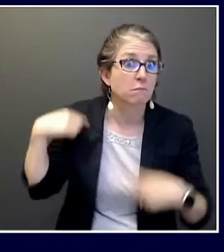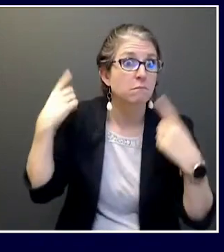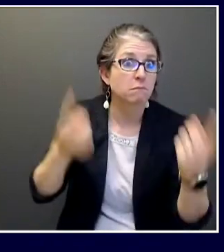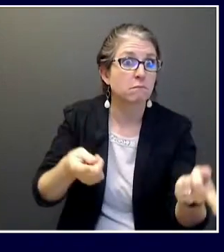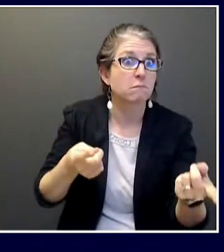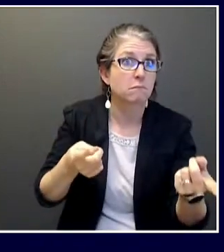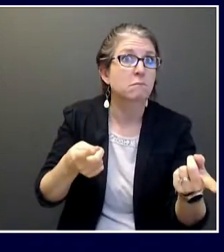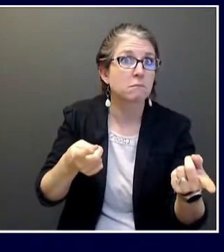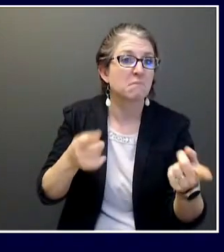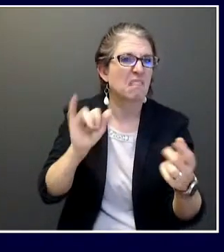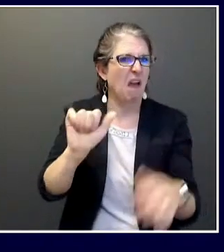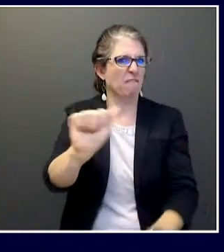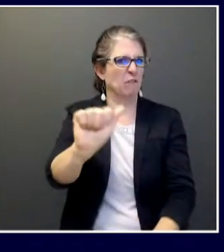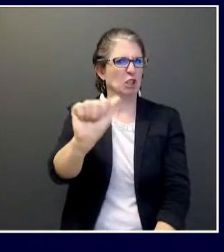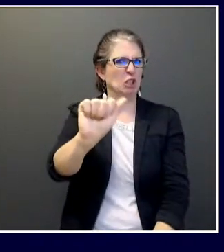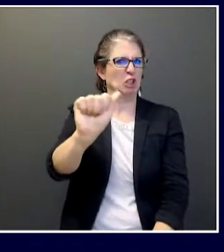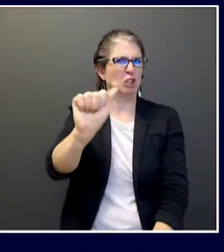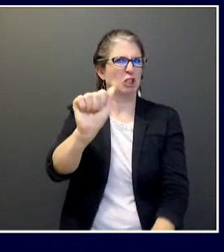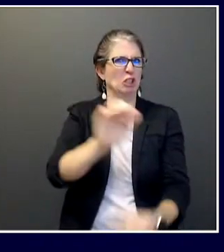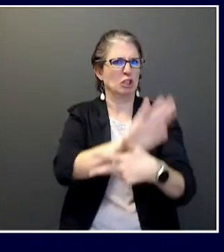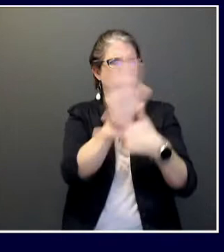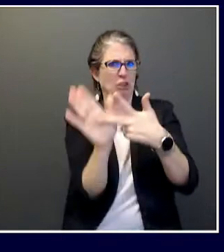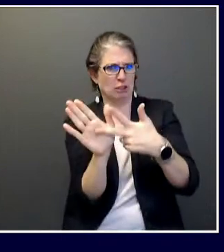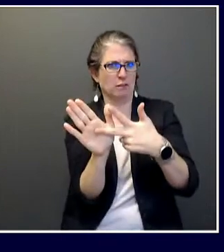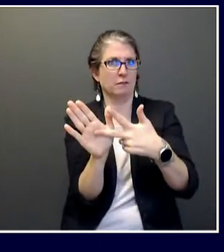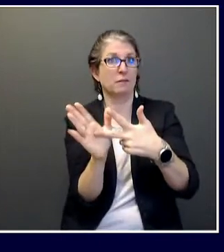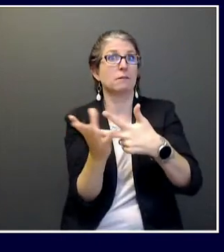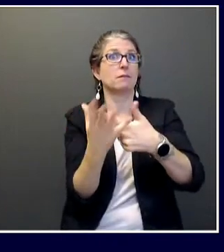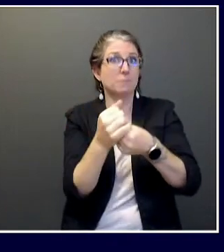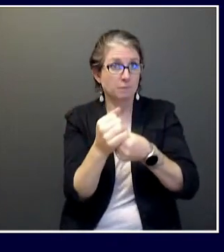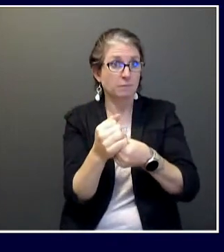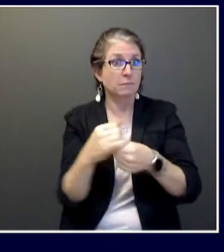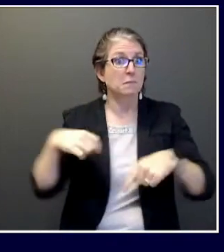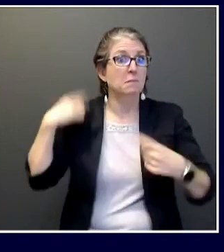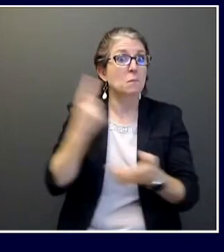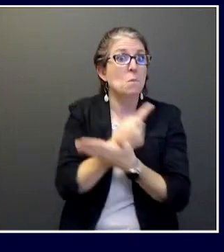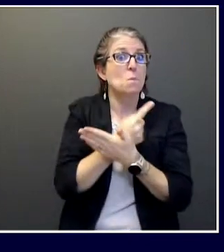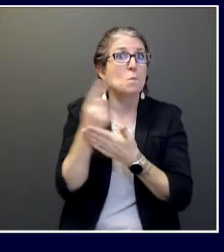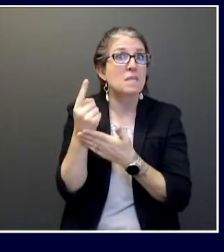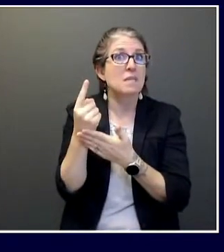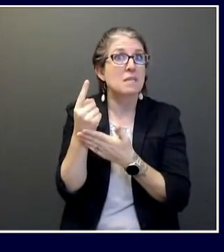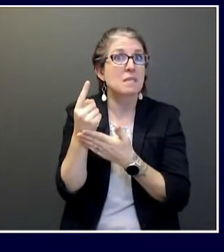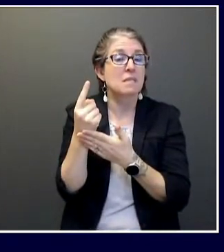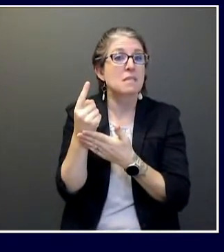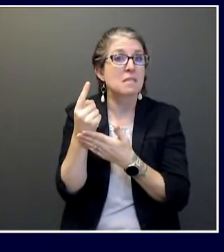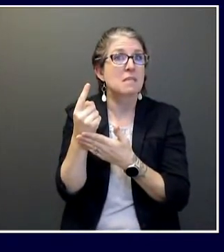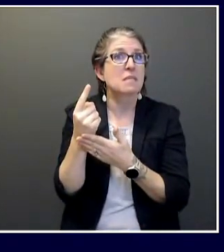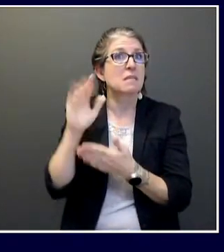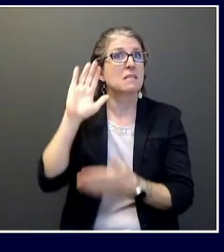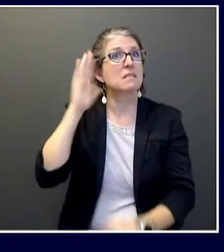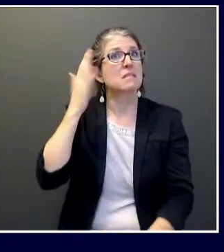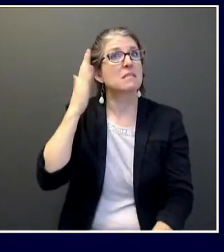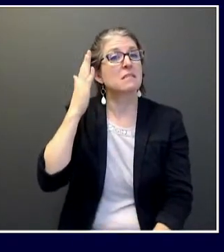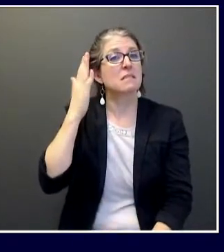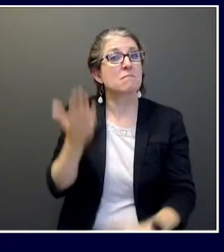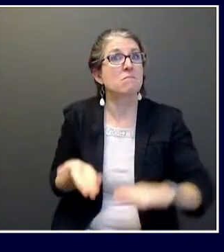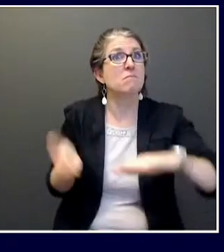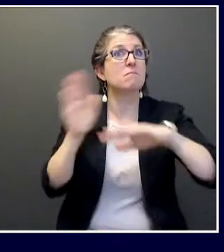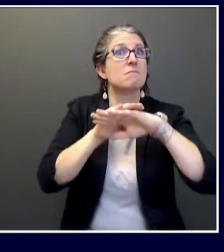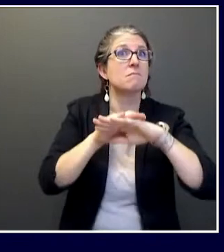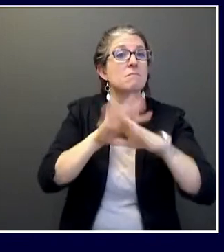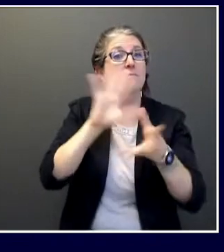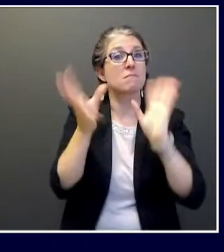that means that right now, over the past week, about 55% of the vaccination in Maine